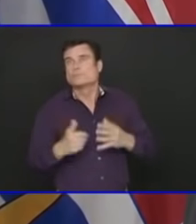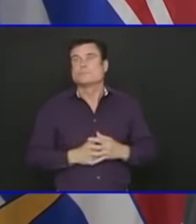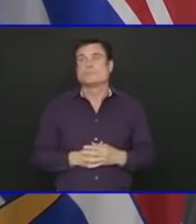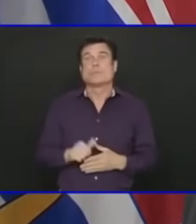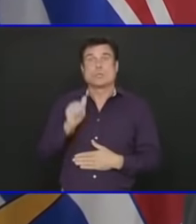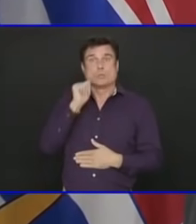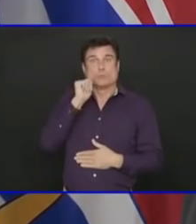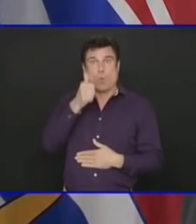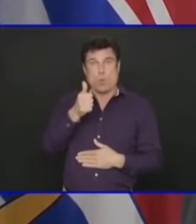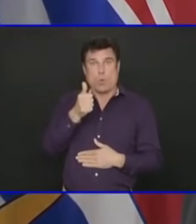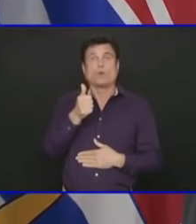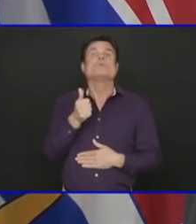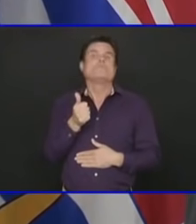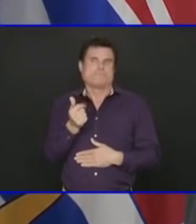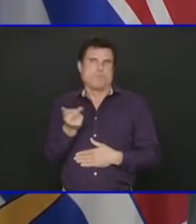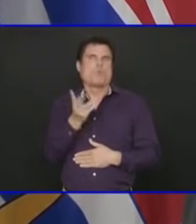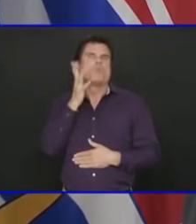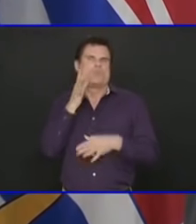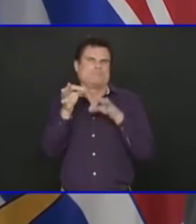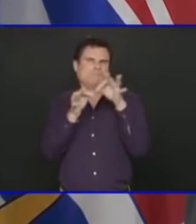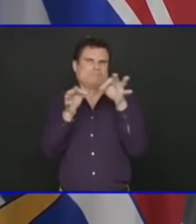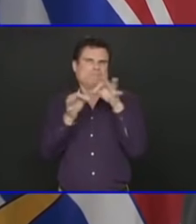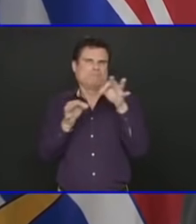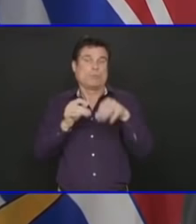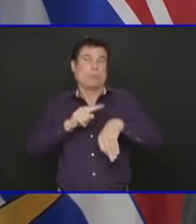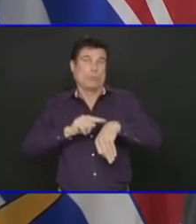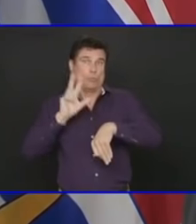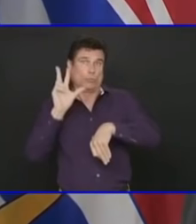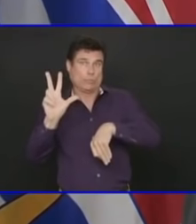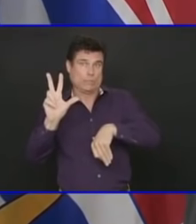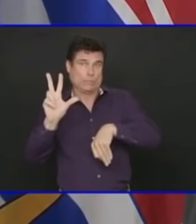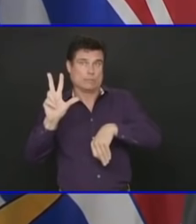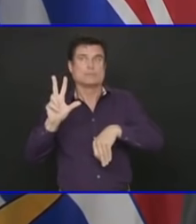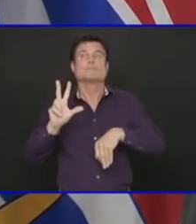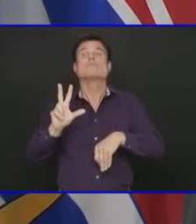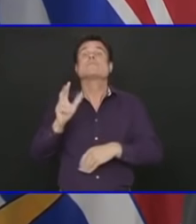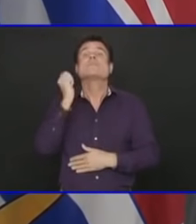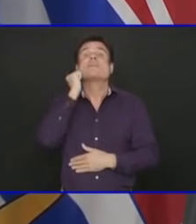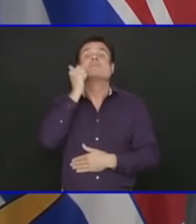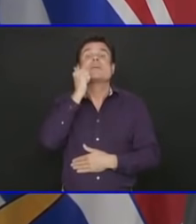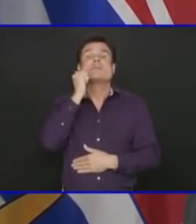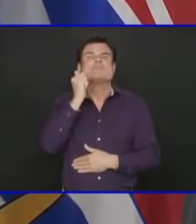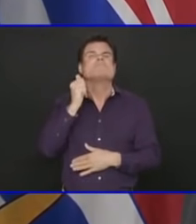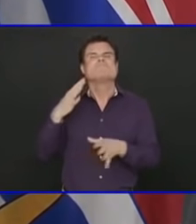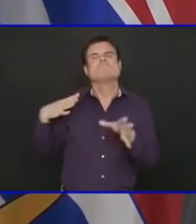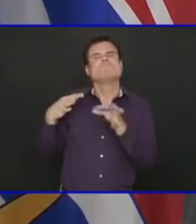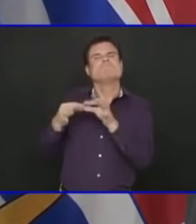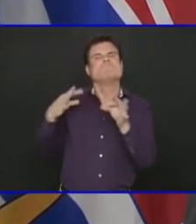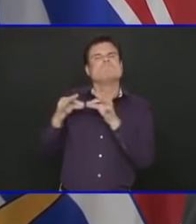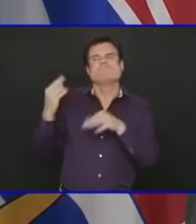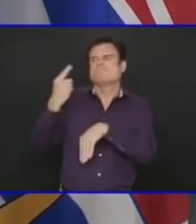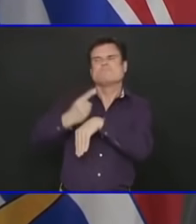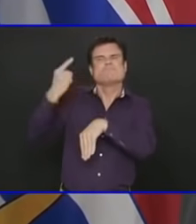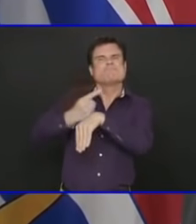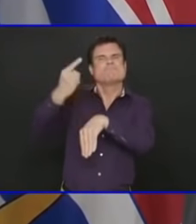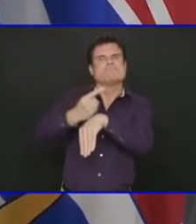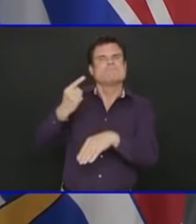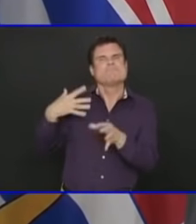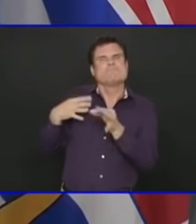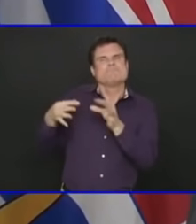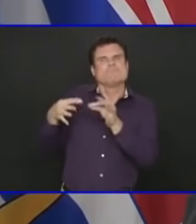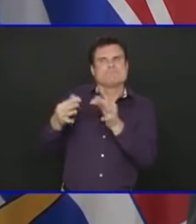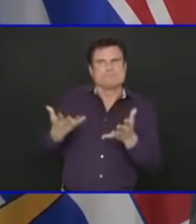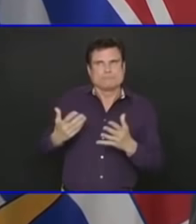briefing. On Wednesday at the same time, Dr. Henry and I will be joining the Premier to give a briefing on the